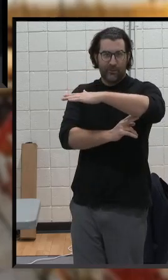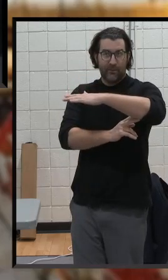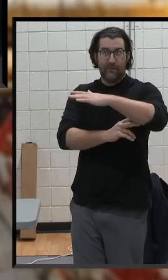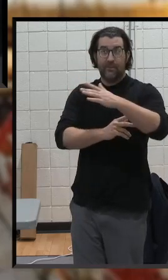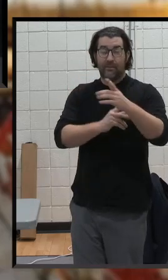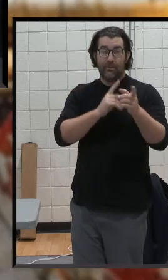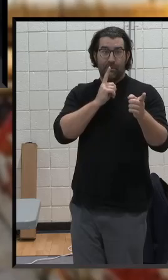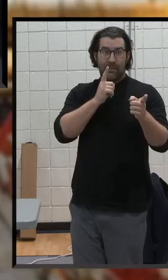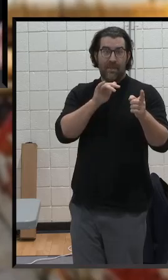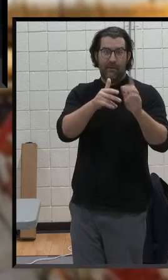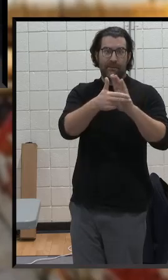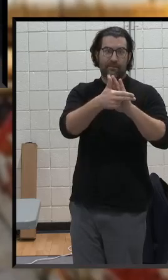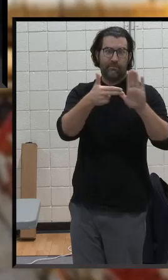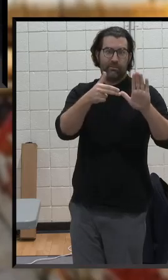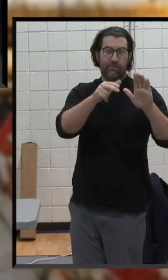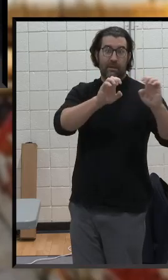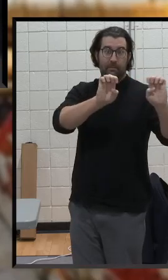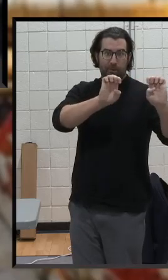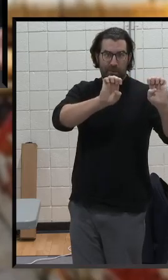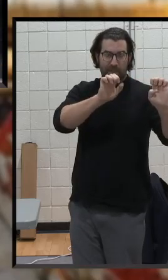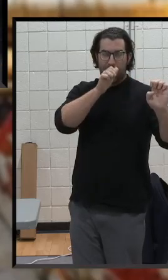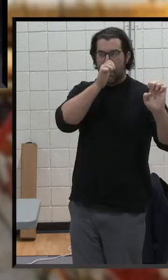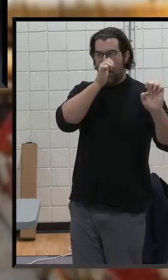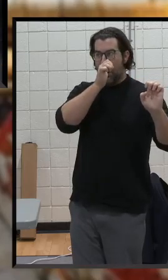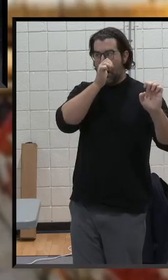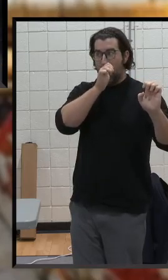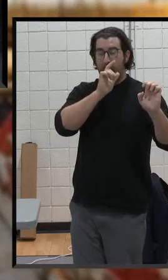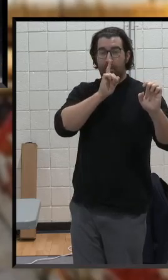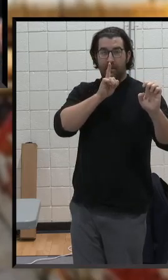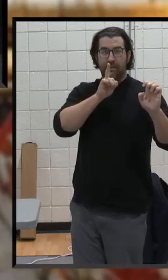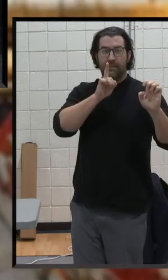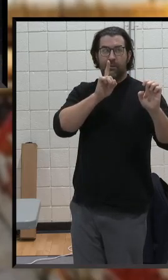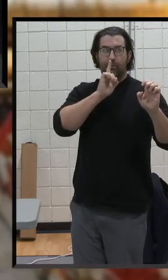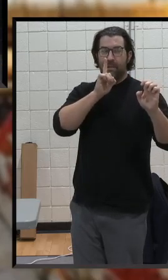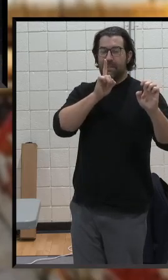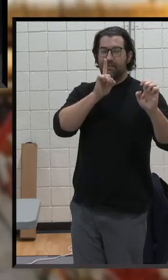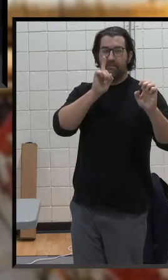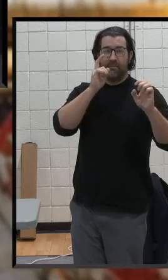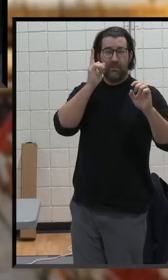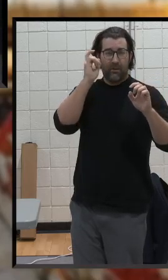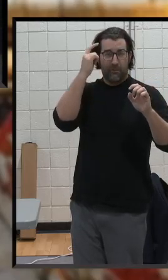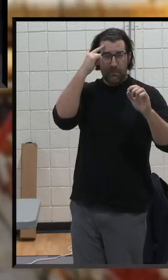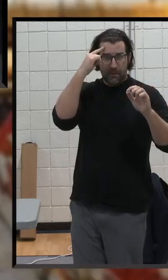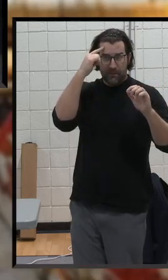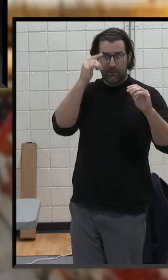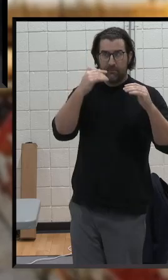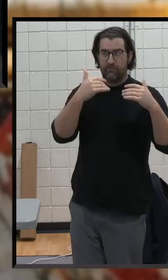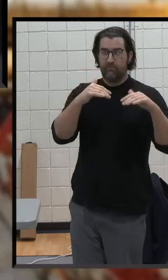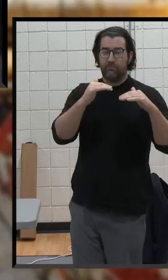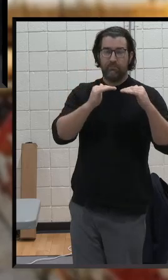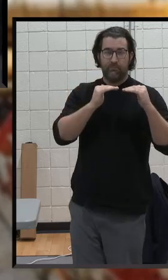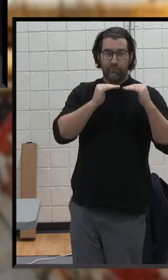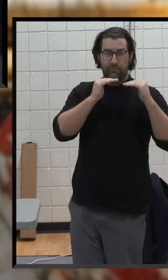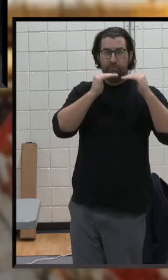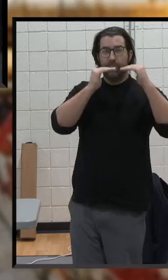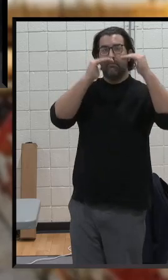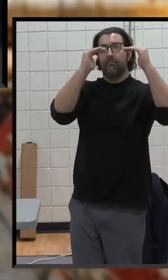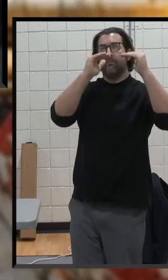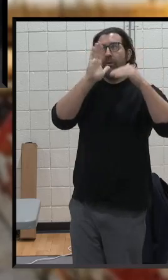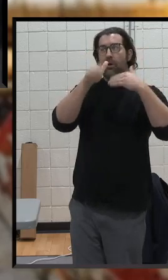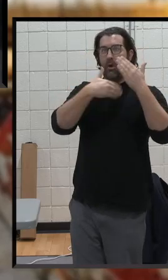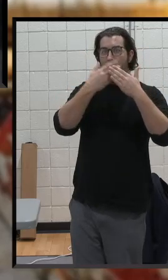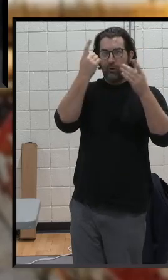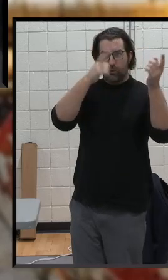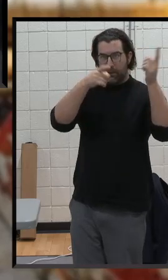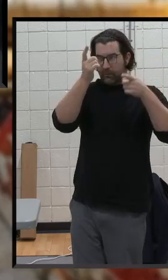of emergency, we had cooperation at every level of local,